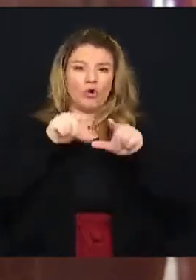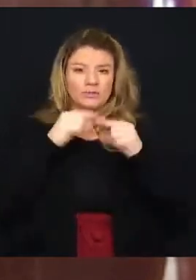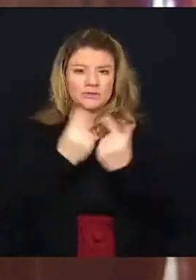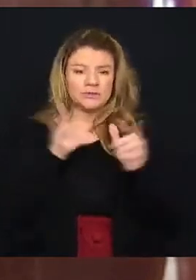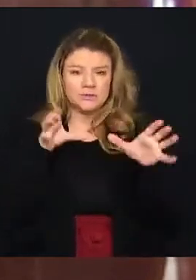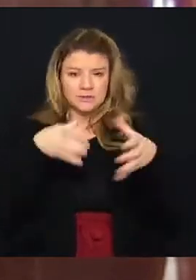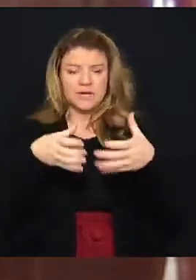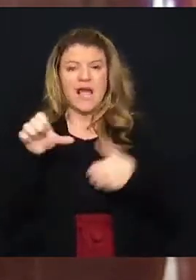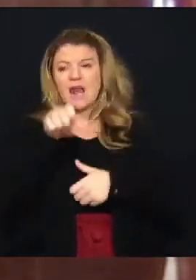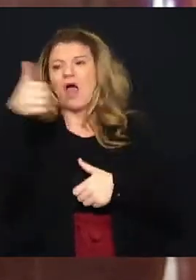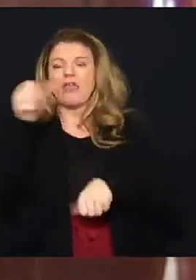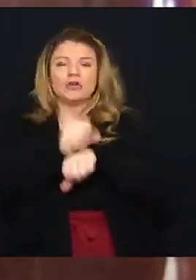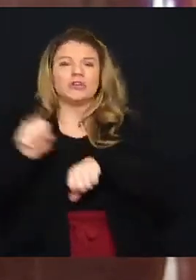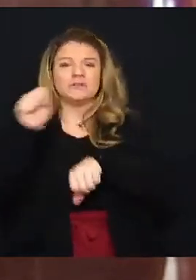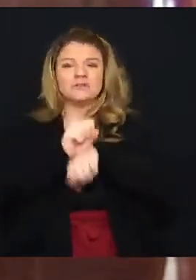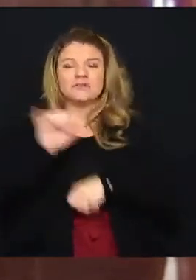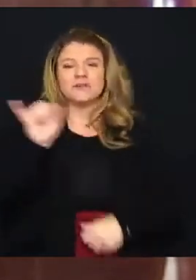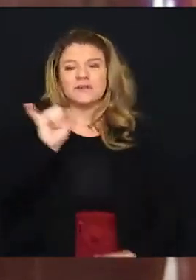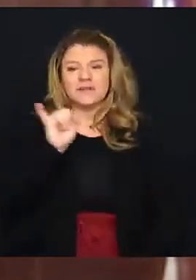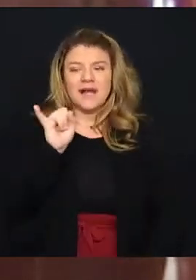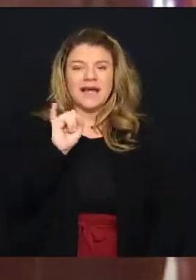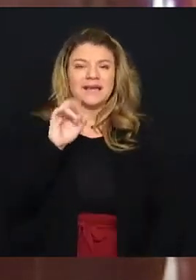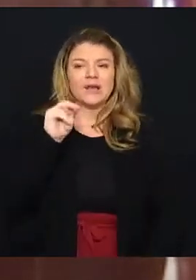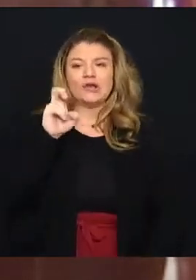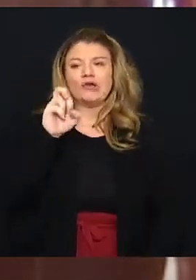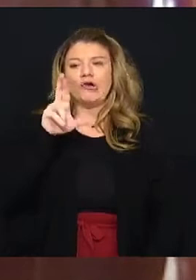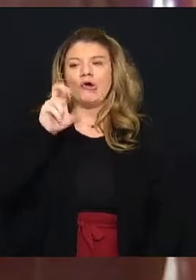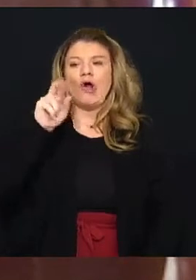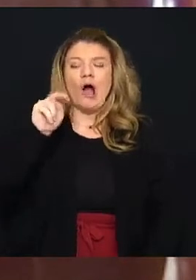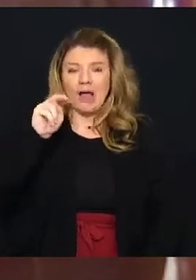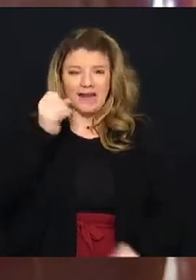other industries like the airline industry, so that we are still promoting